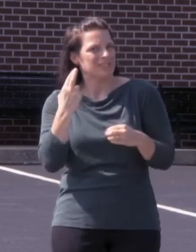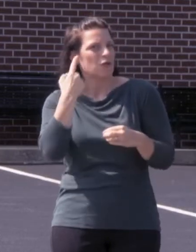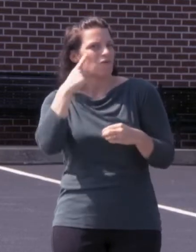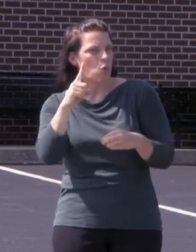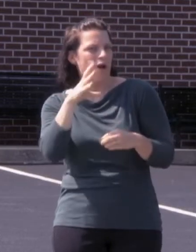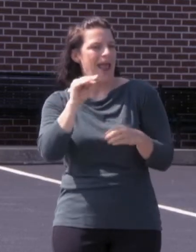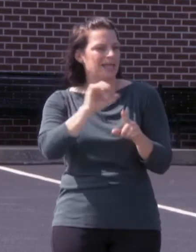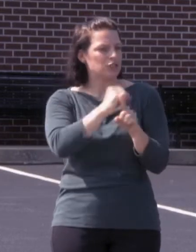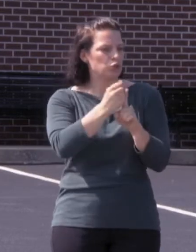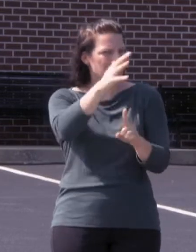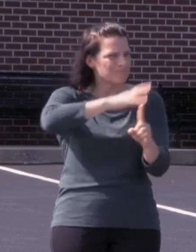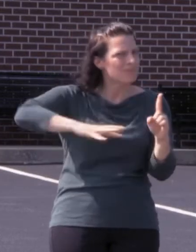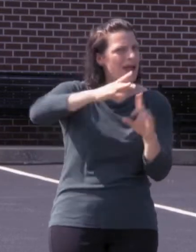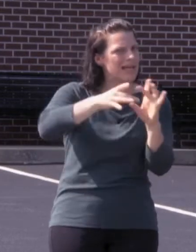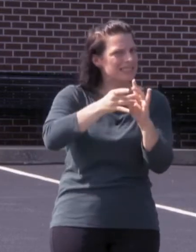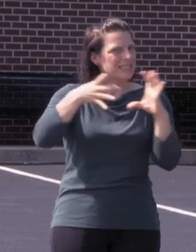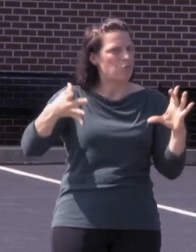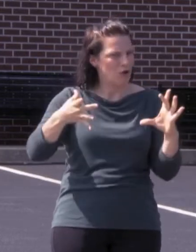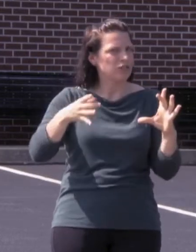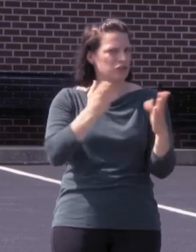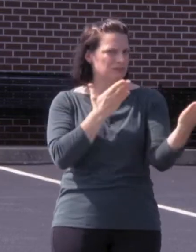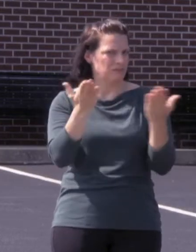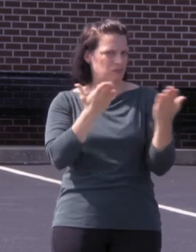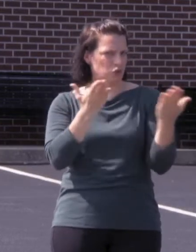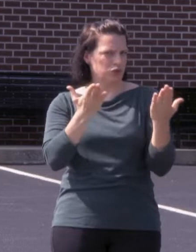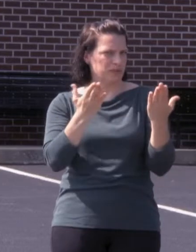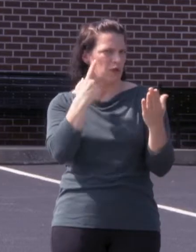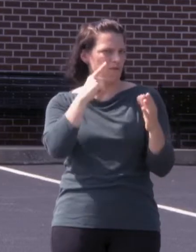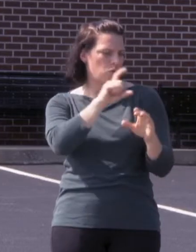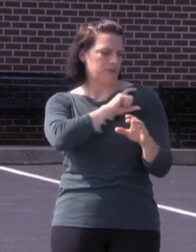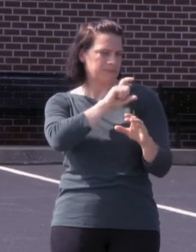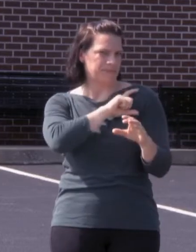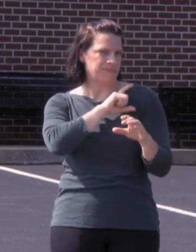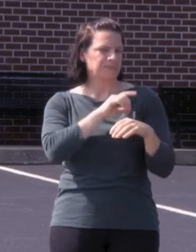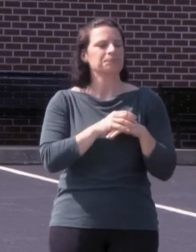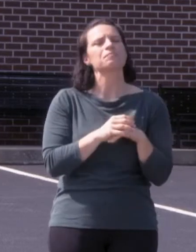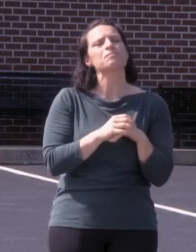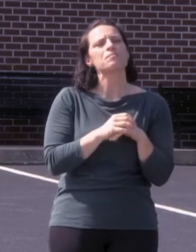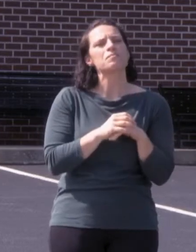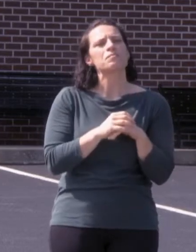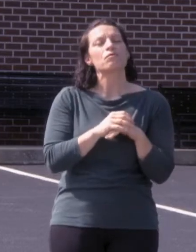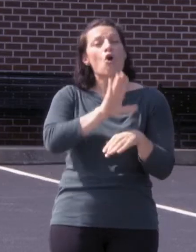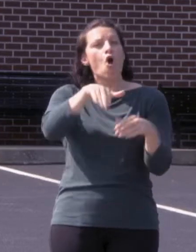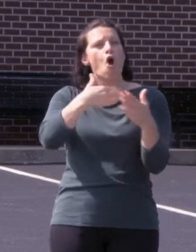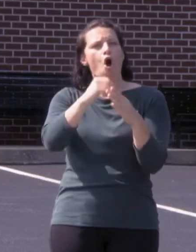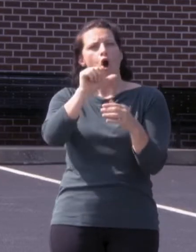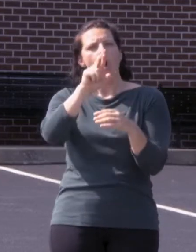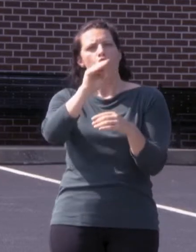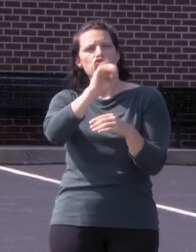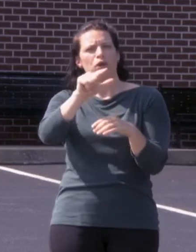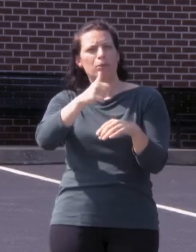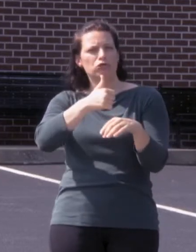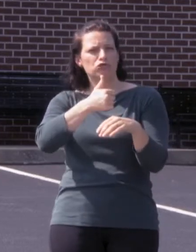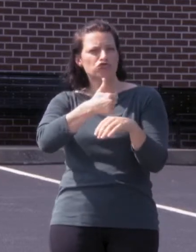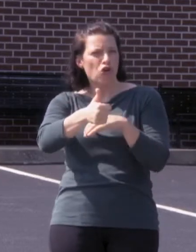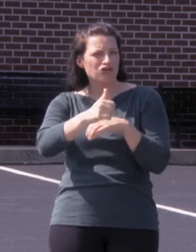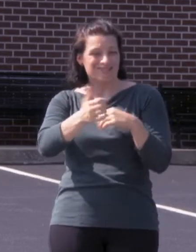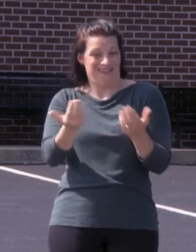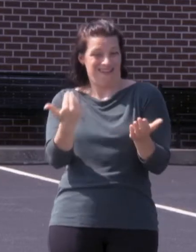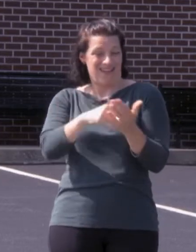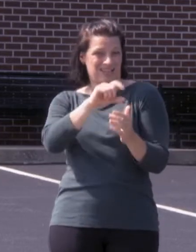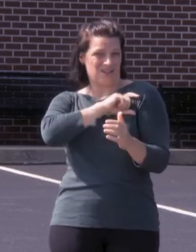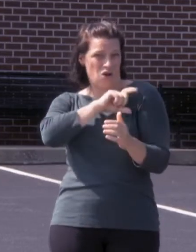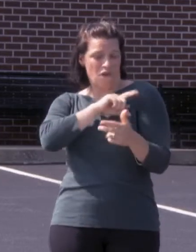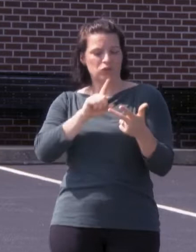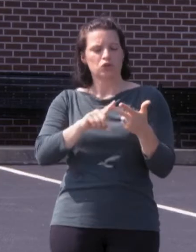circumstances surrounding a separation of service for a law enforcement officer, all criminal charges filed against a law enforcement